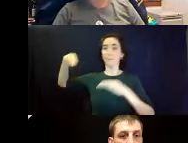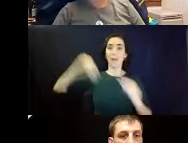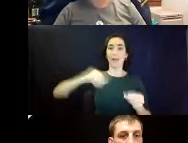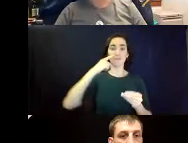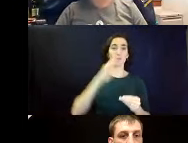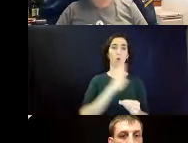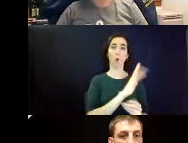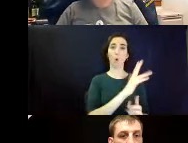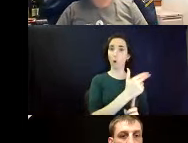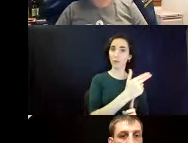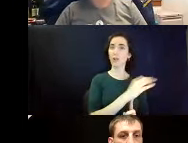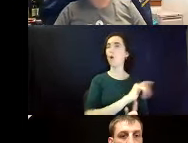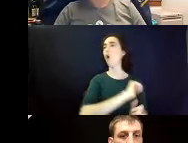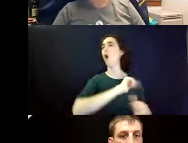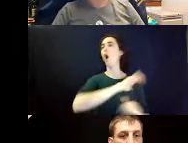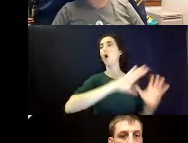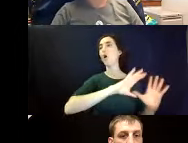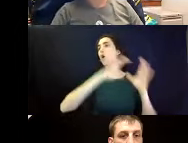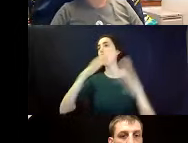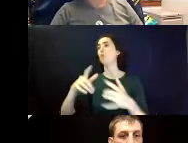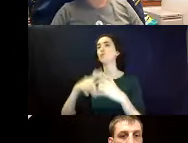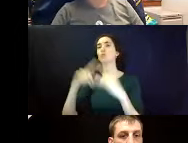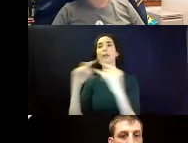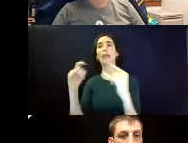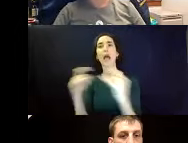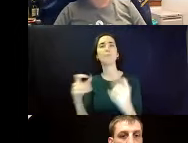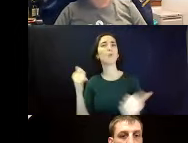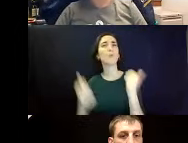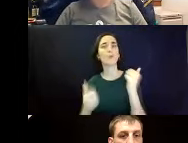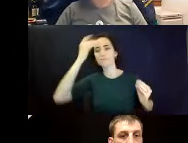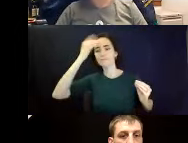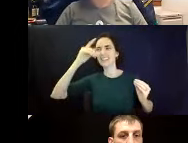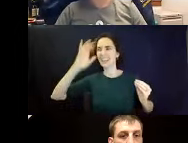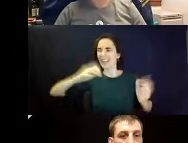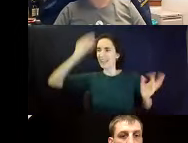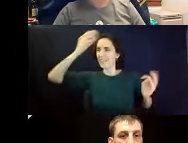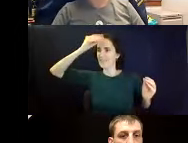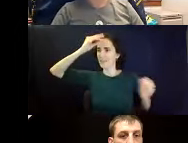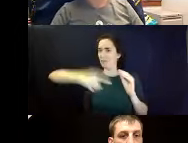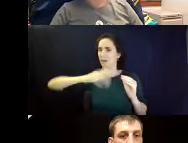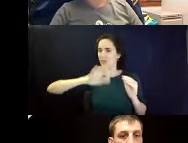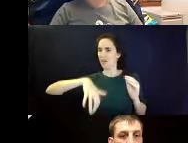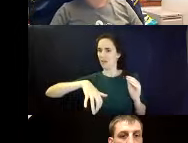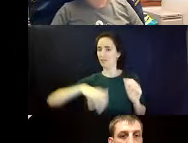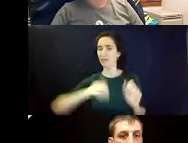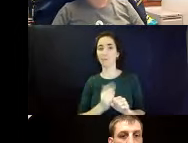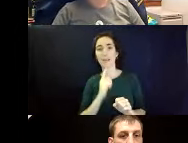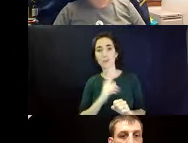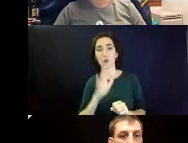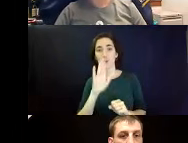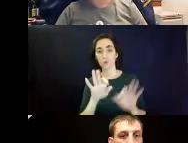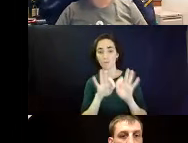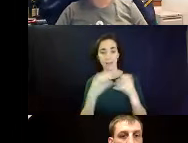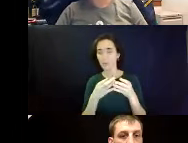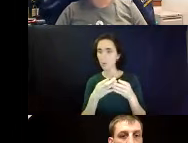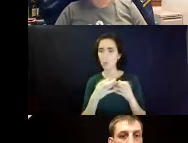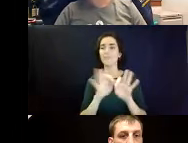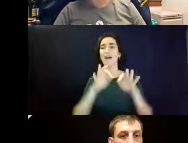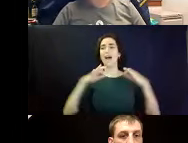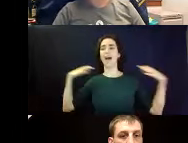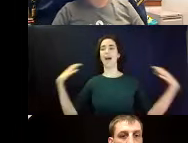go to a campsite? Just start thinking about all that and making sure your family as a whole is aware. And it's